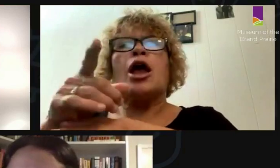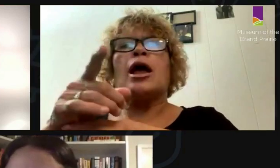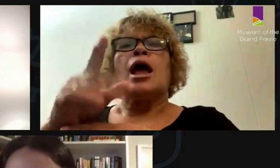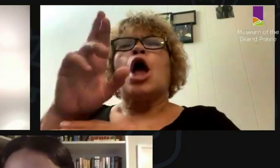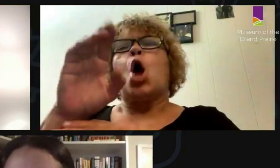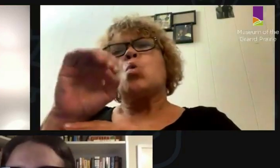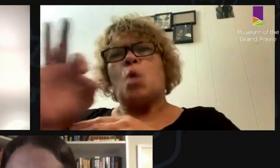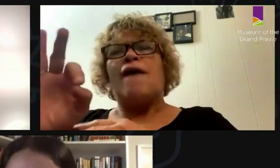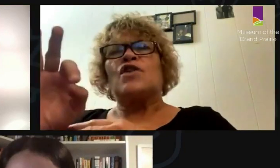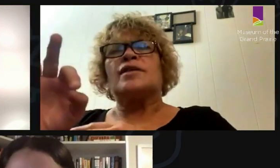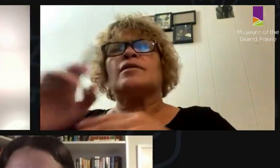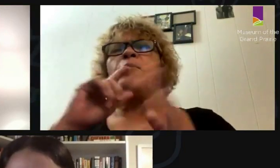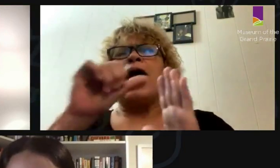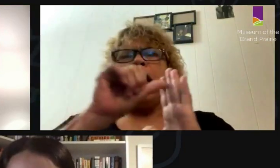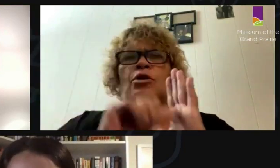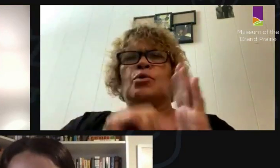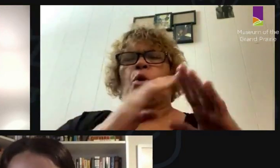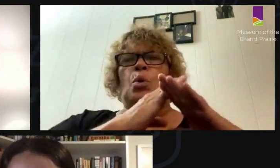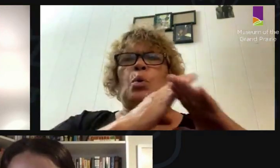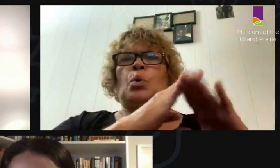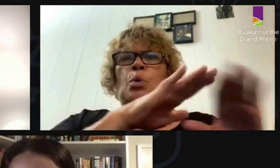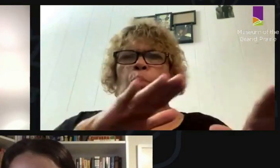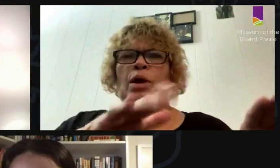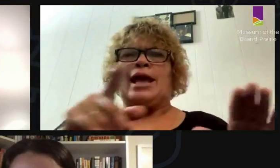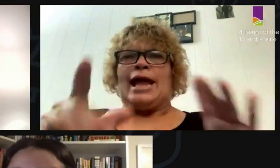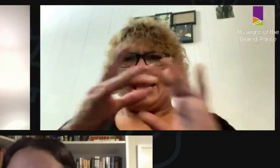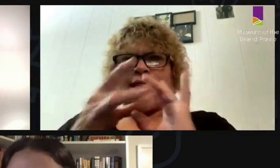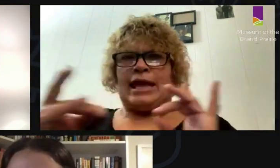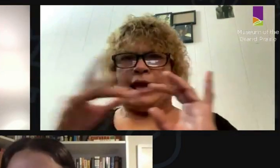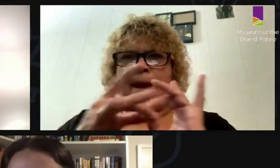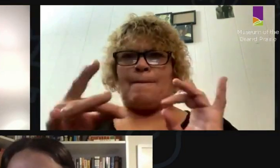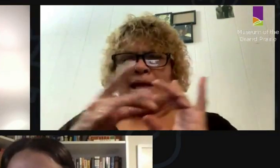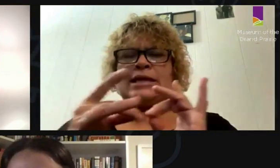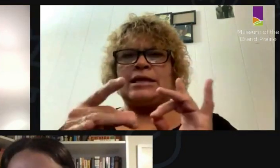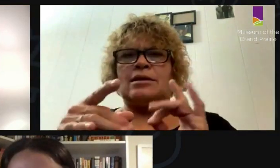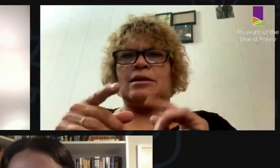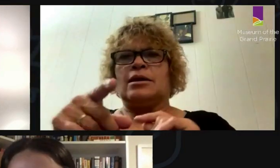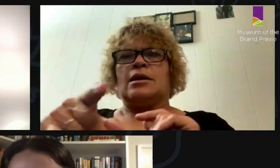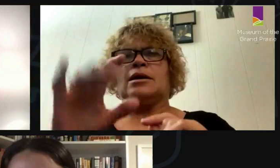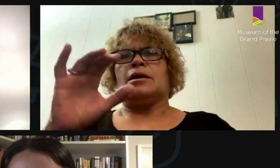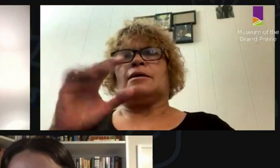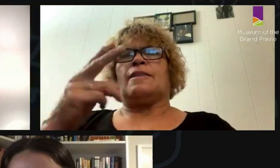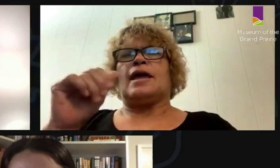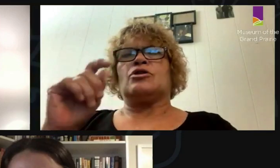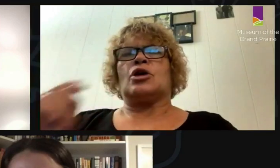references to sterilization and eugenics in the comments a little bit there.